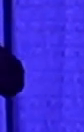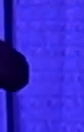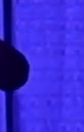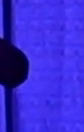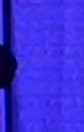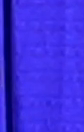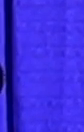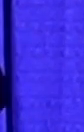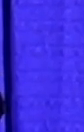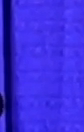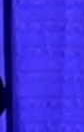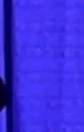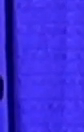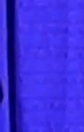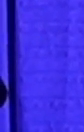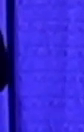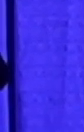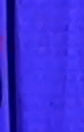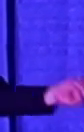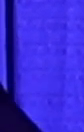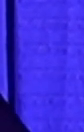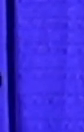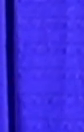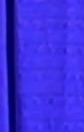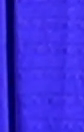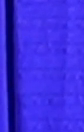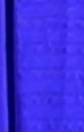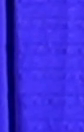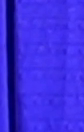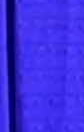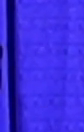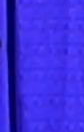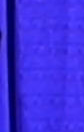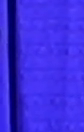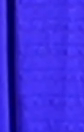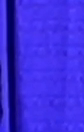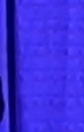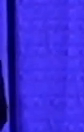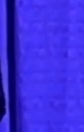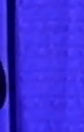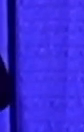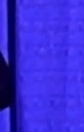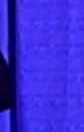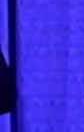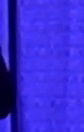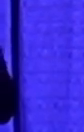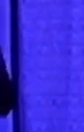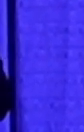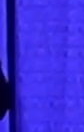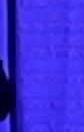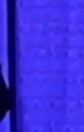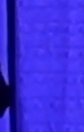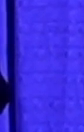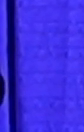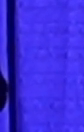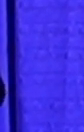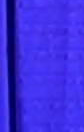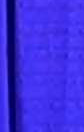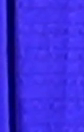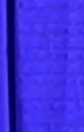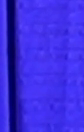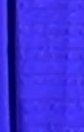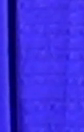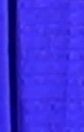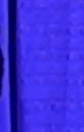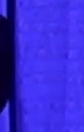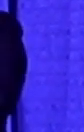in and agitate, when we see people trying to disrupt us, and we try to heal ourselves after that massacre? And what I saw